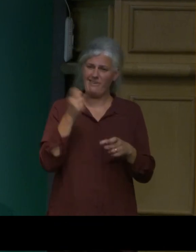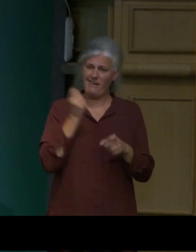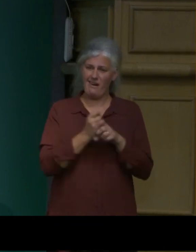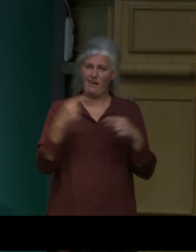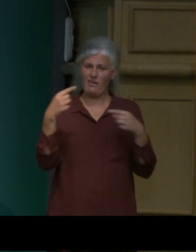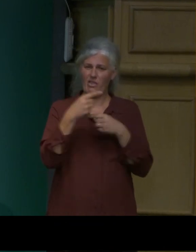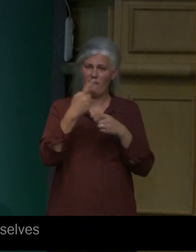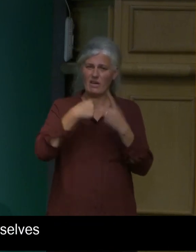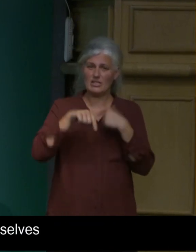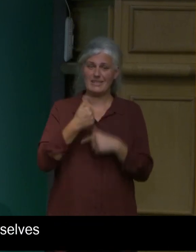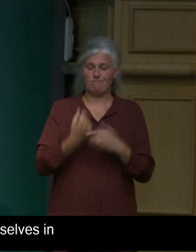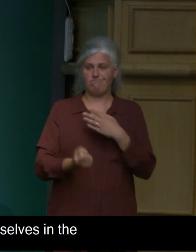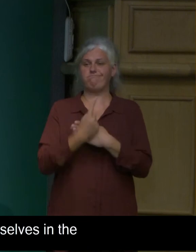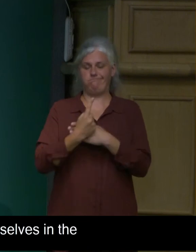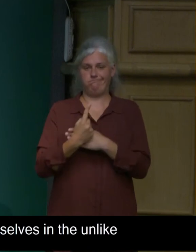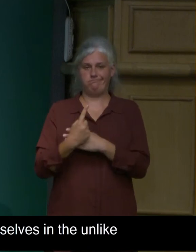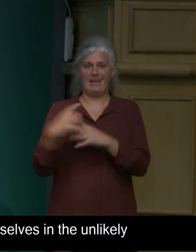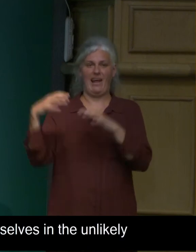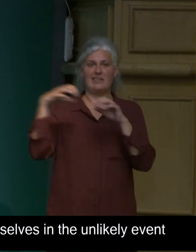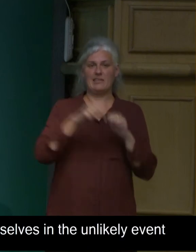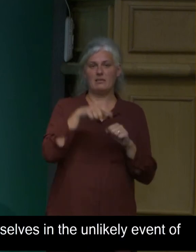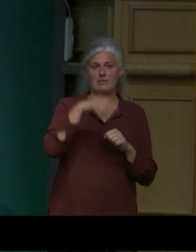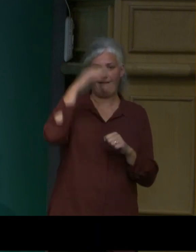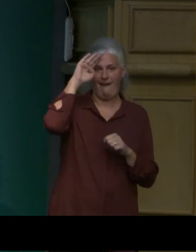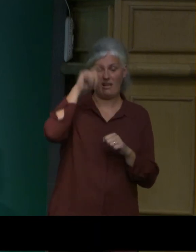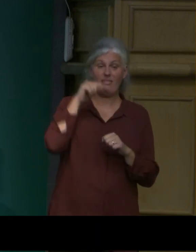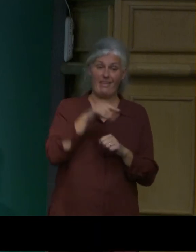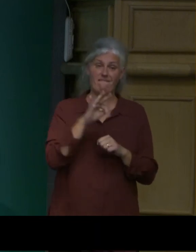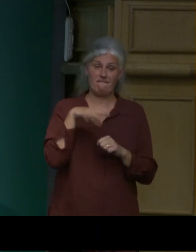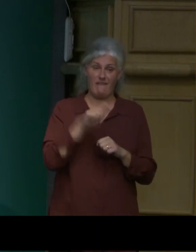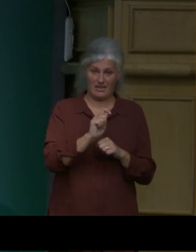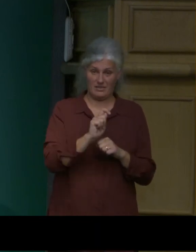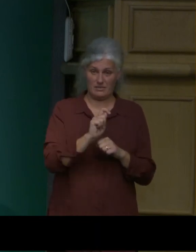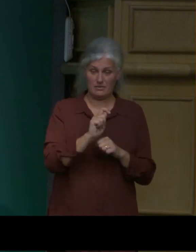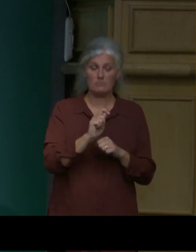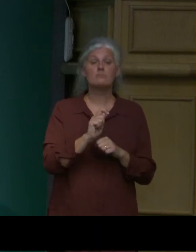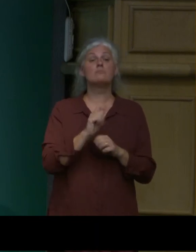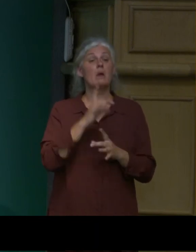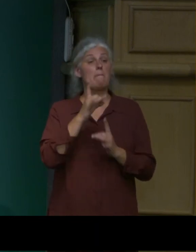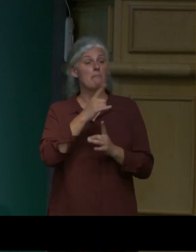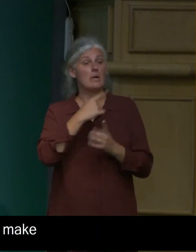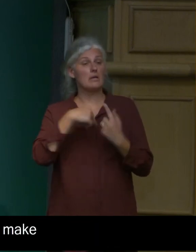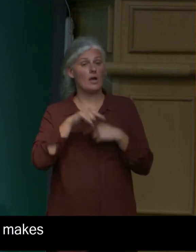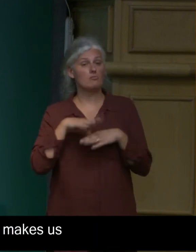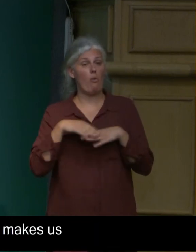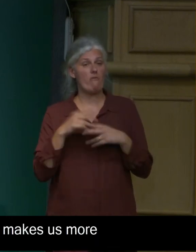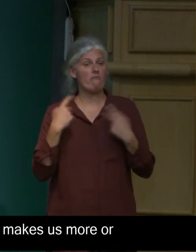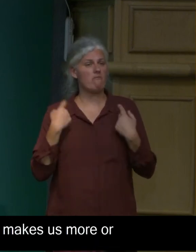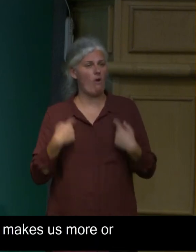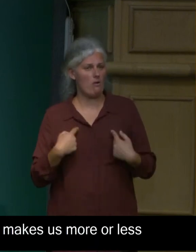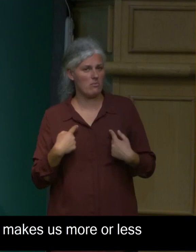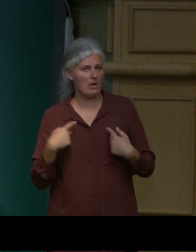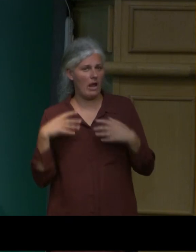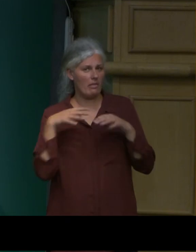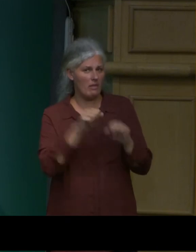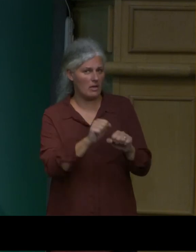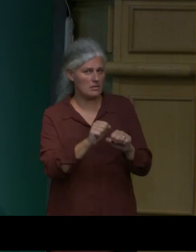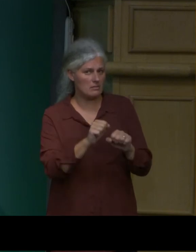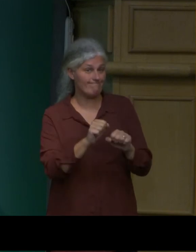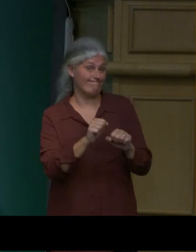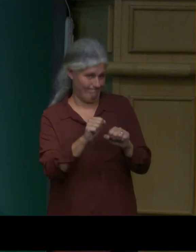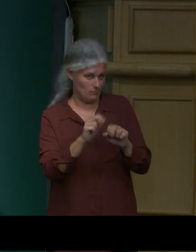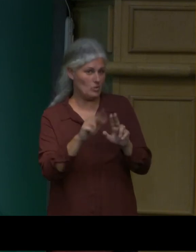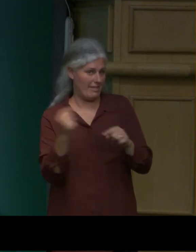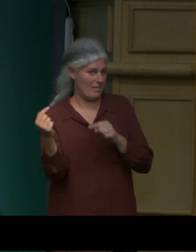the unlikely event of an attack and that is just a fact whether it makes us more or less vulnerable to attack is of course